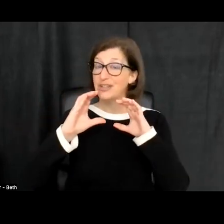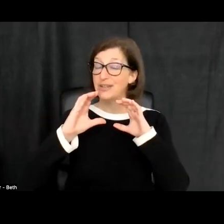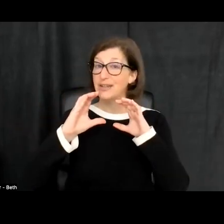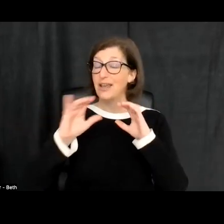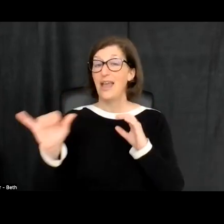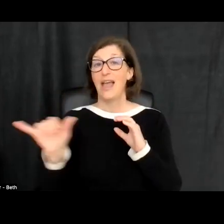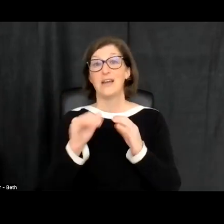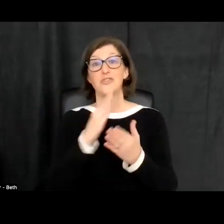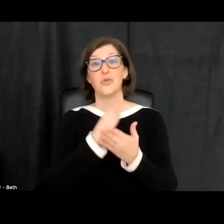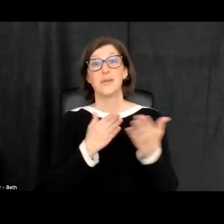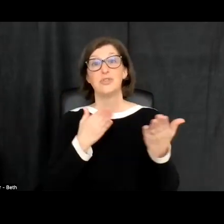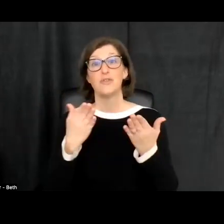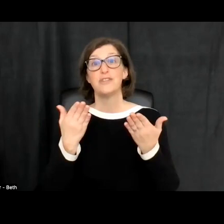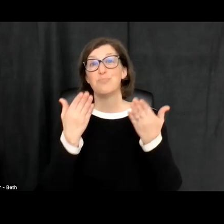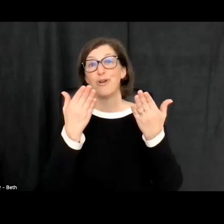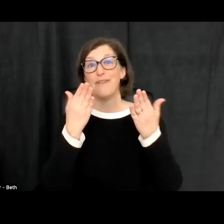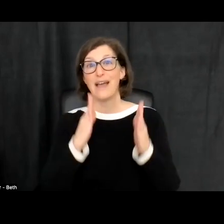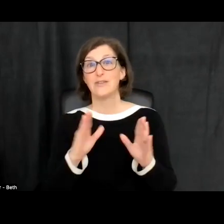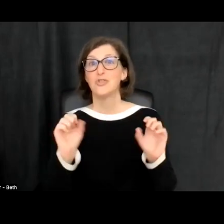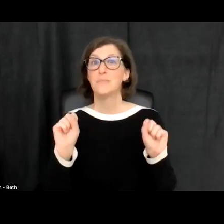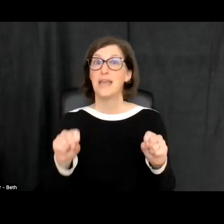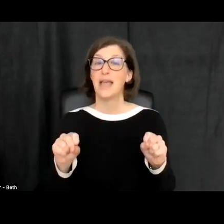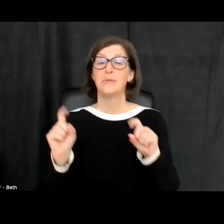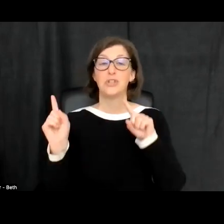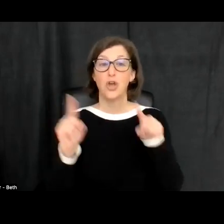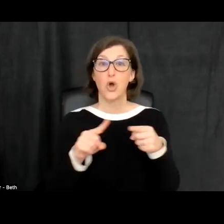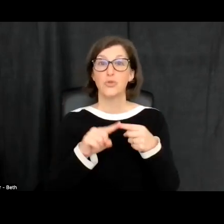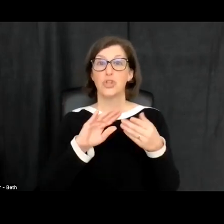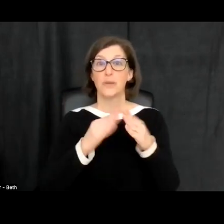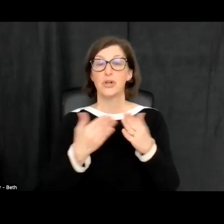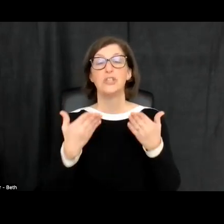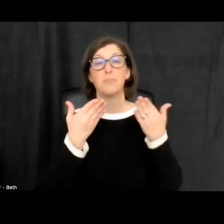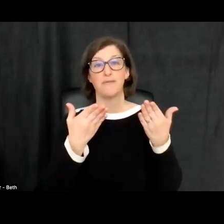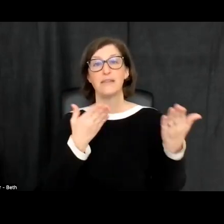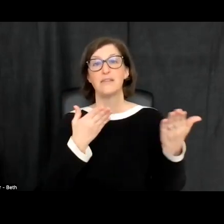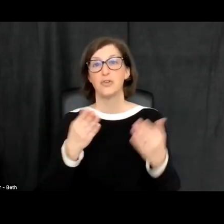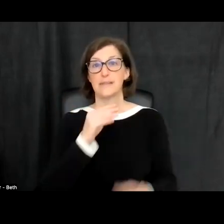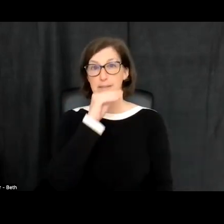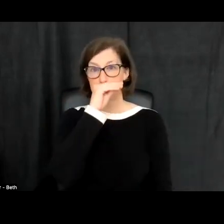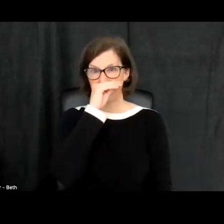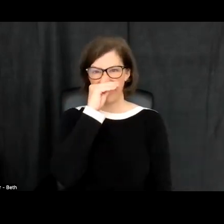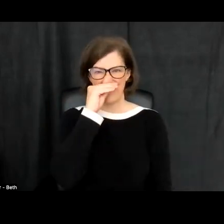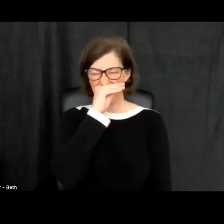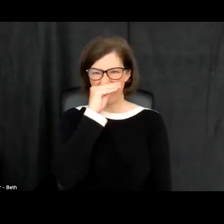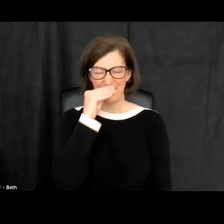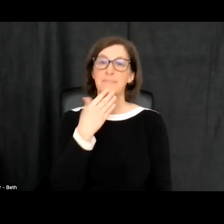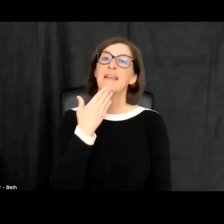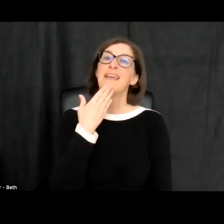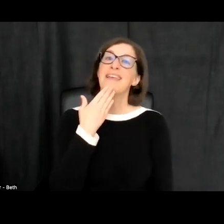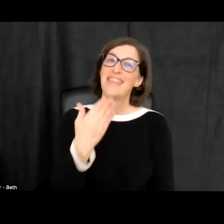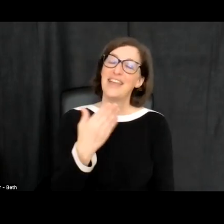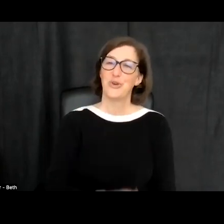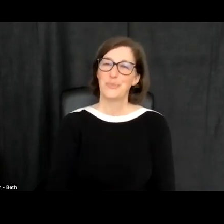some service providers to be able to be coming to their communities to provide the services. Thanks,